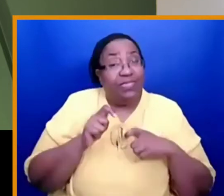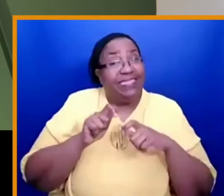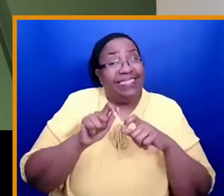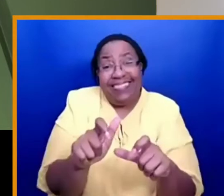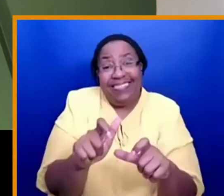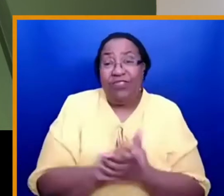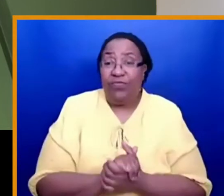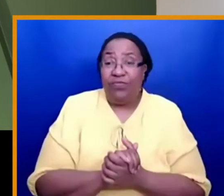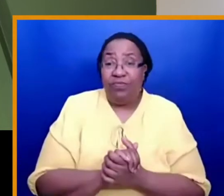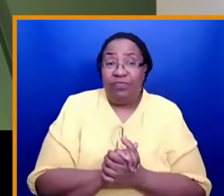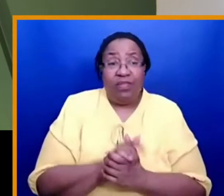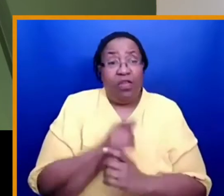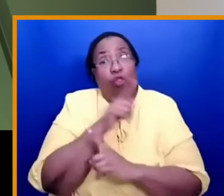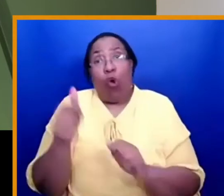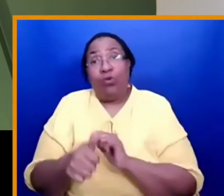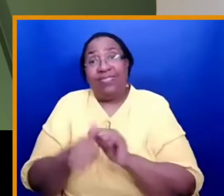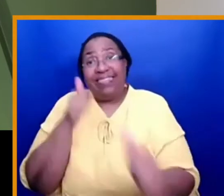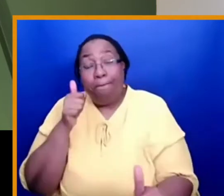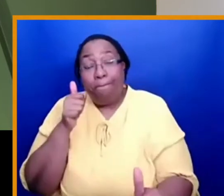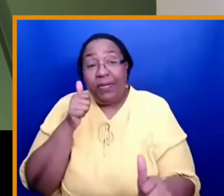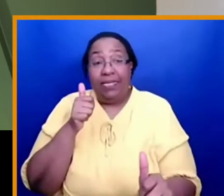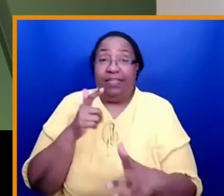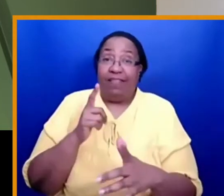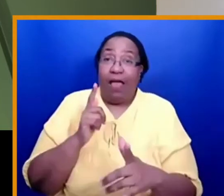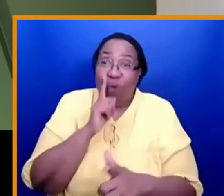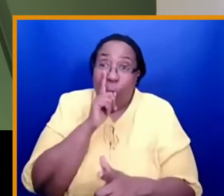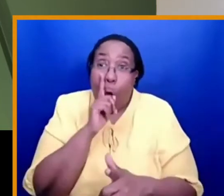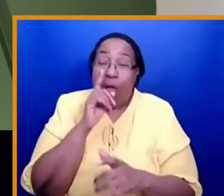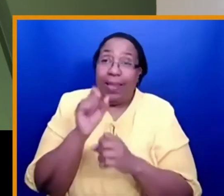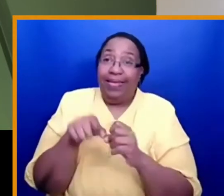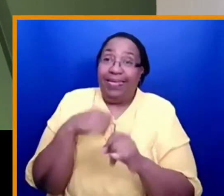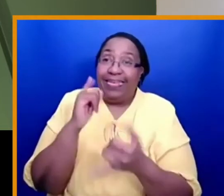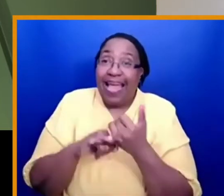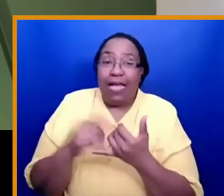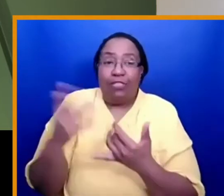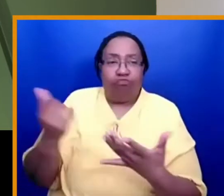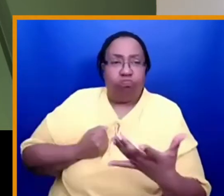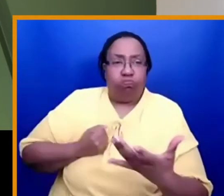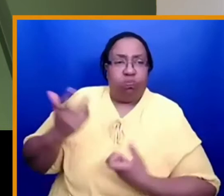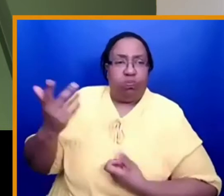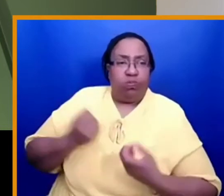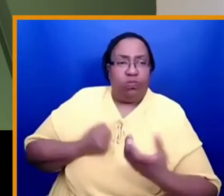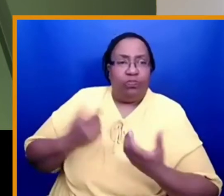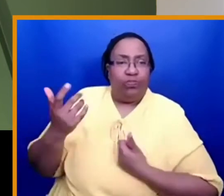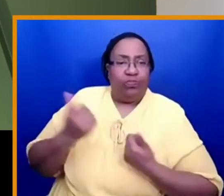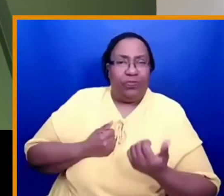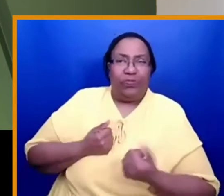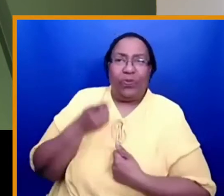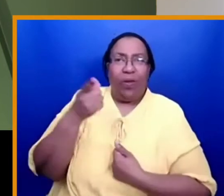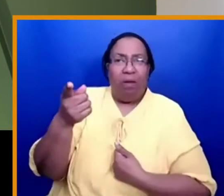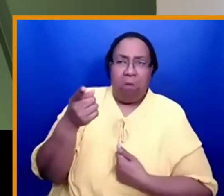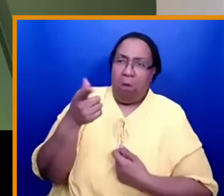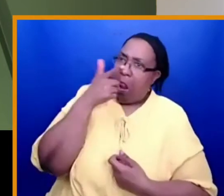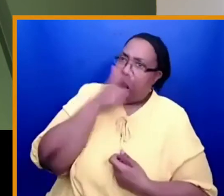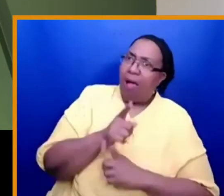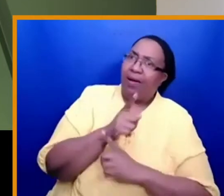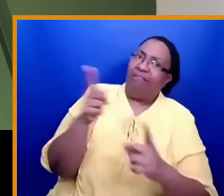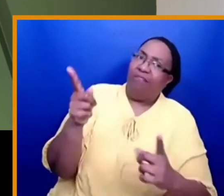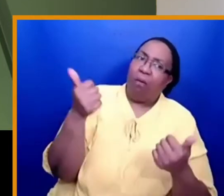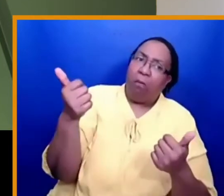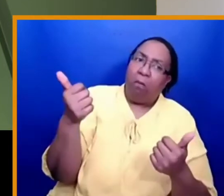extract oil and gas and reaping billions as a result of what are for them very lucky circumstances. It is desperately